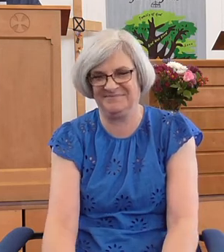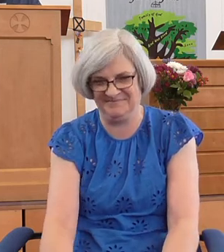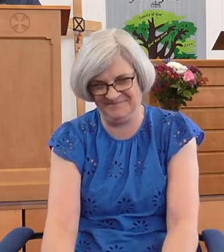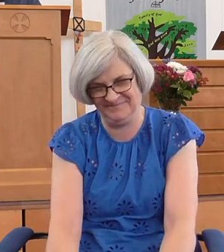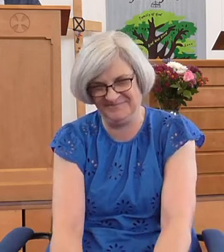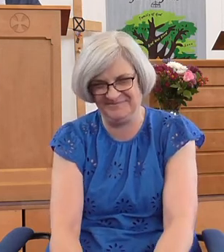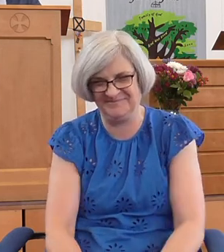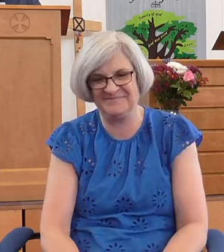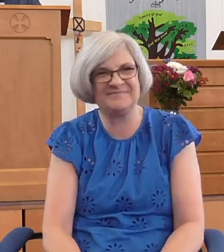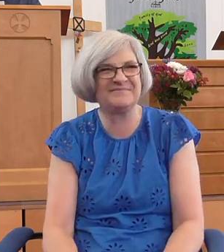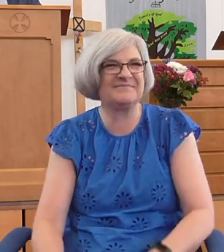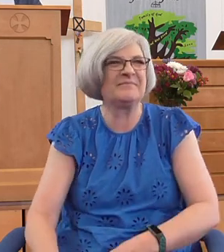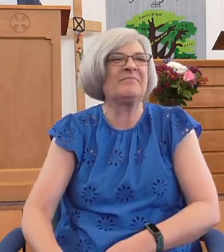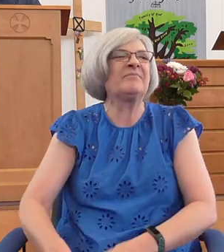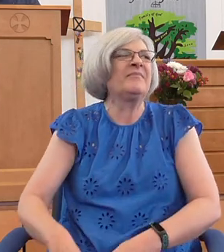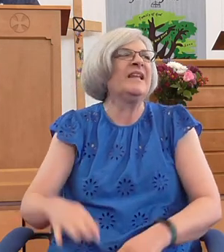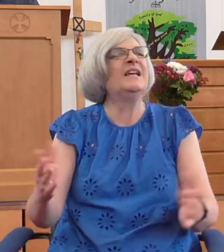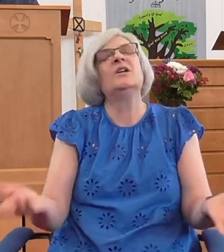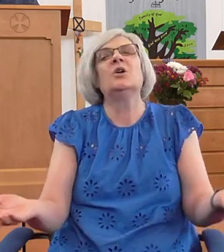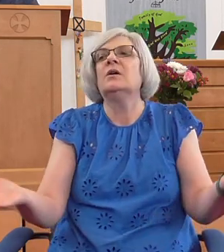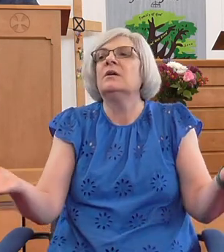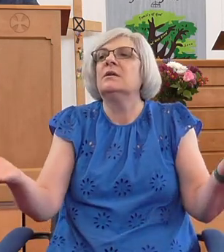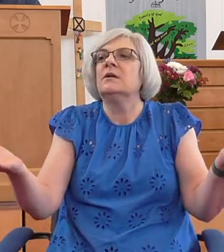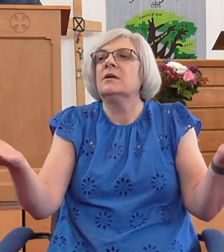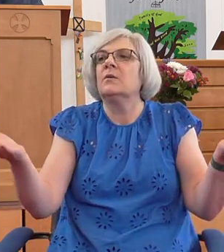hymn, What a Faithful God Have I.